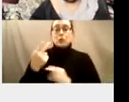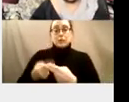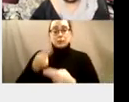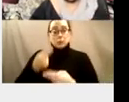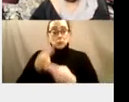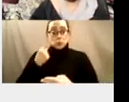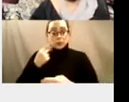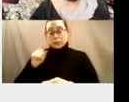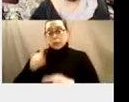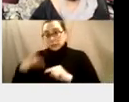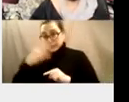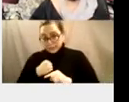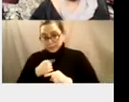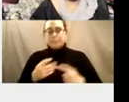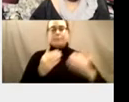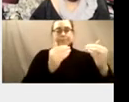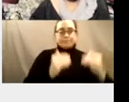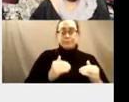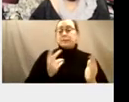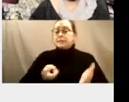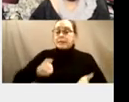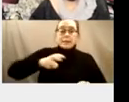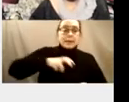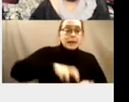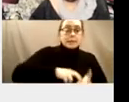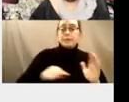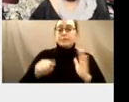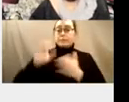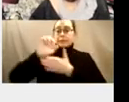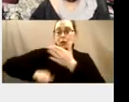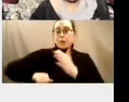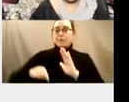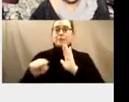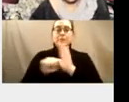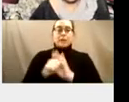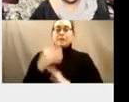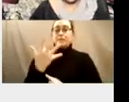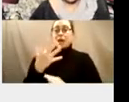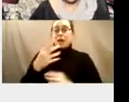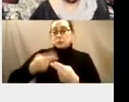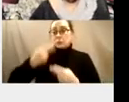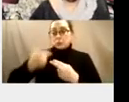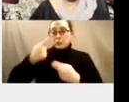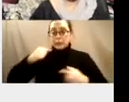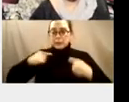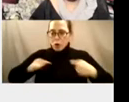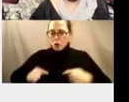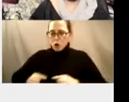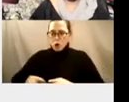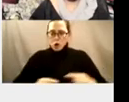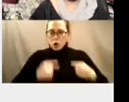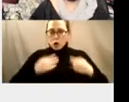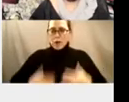sleep. 2, get out of bed equals -5 spoons because everything hurts as I move.